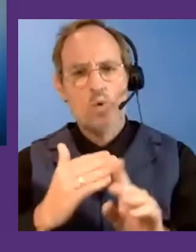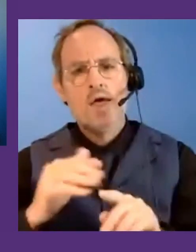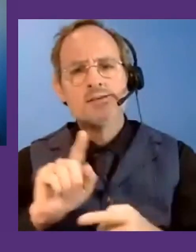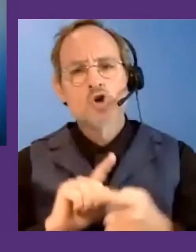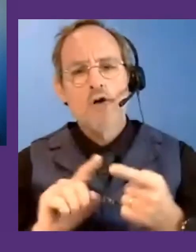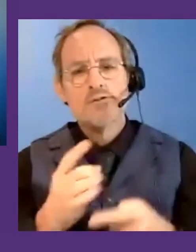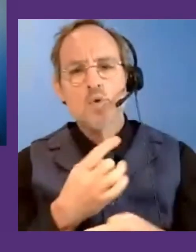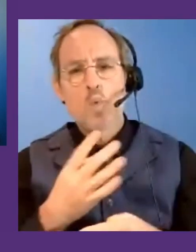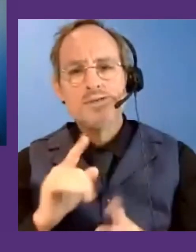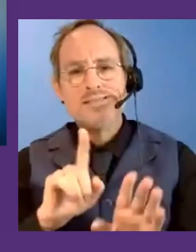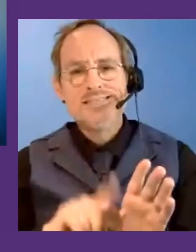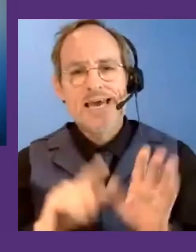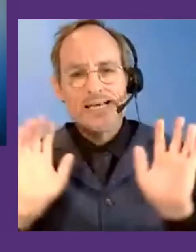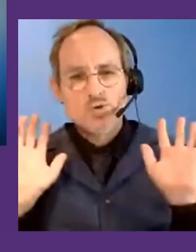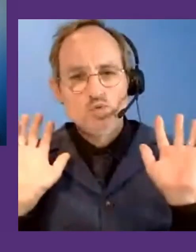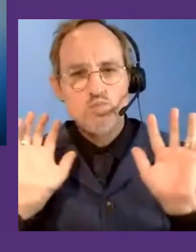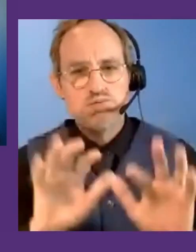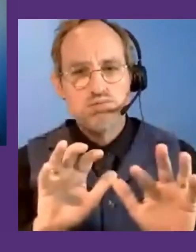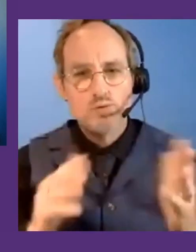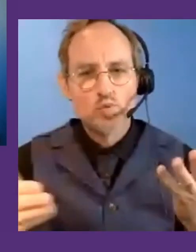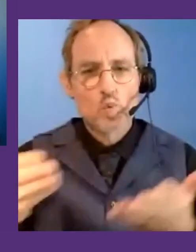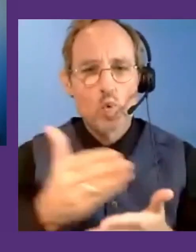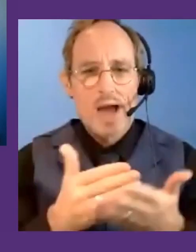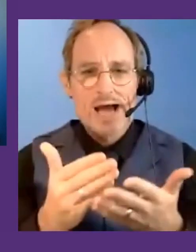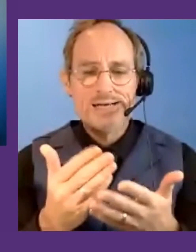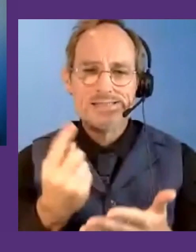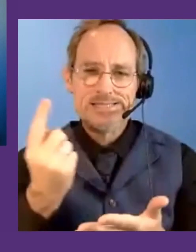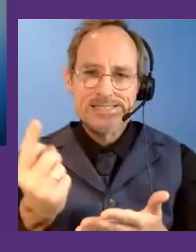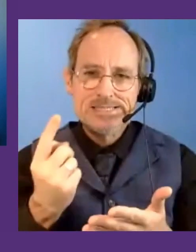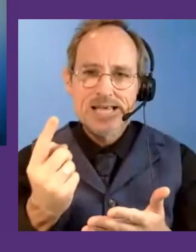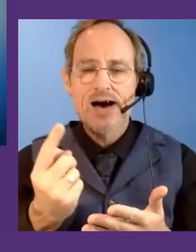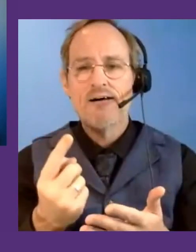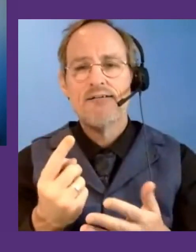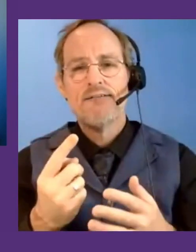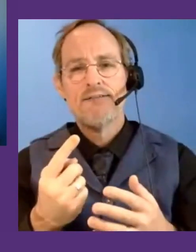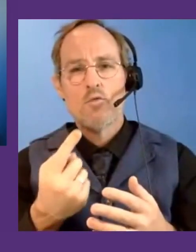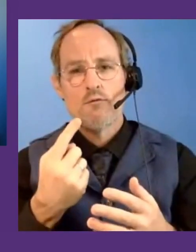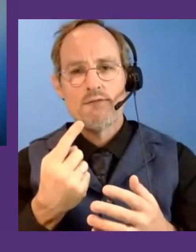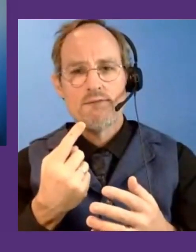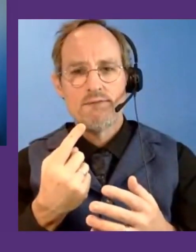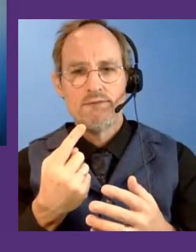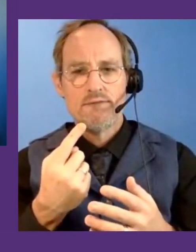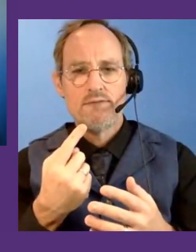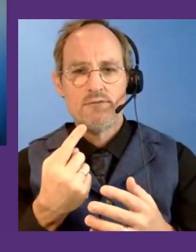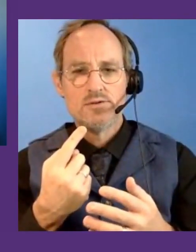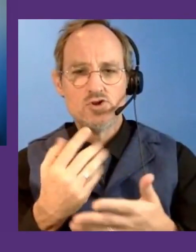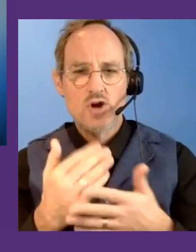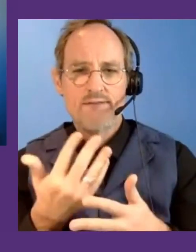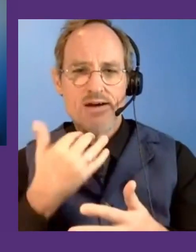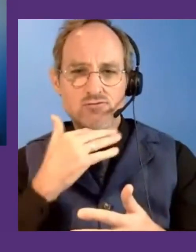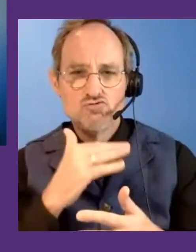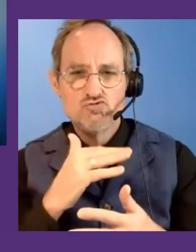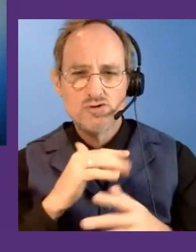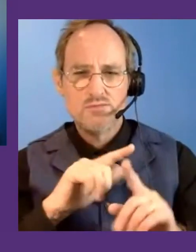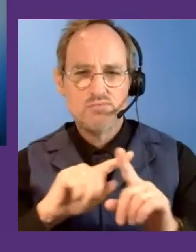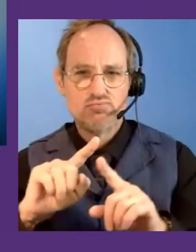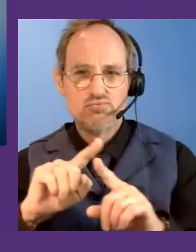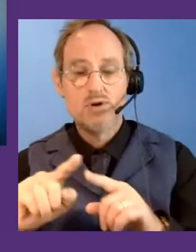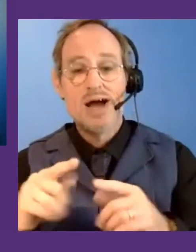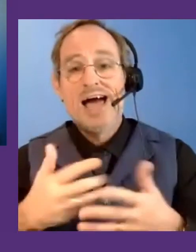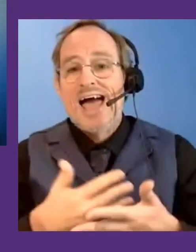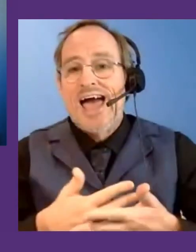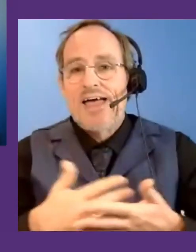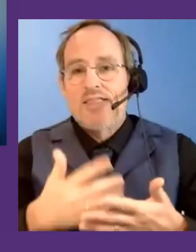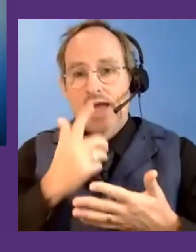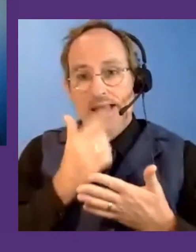together. You're doing that all the time through the Valuable 500. Anything we can do, where the community belongs in your world, you know, let's make sure we